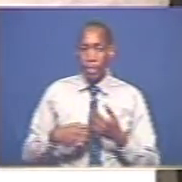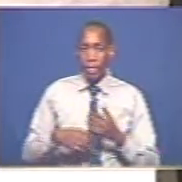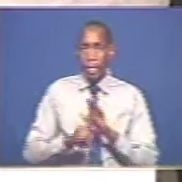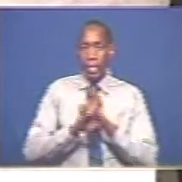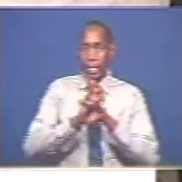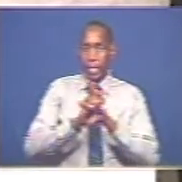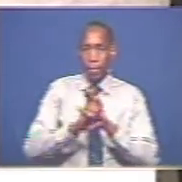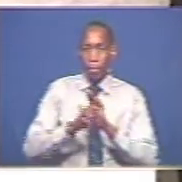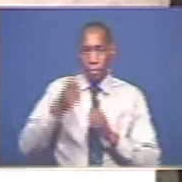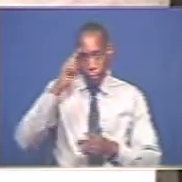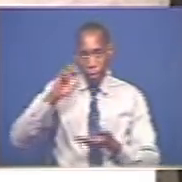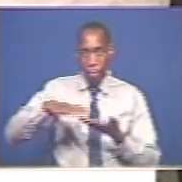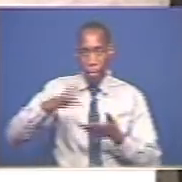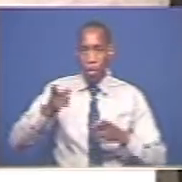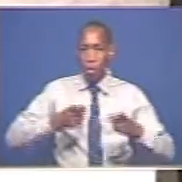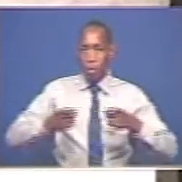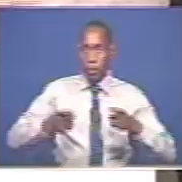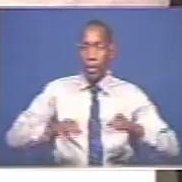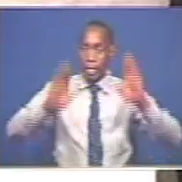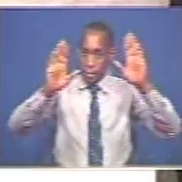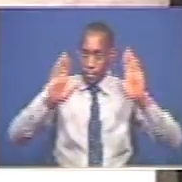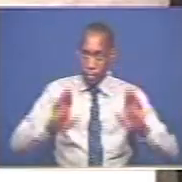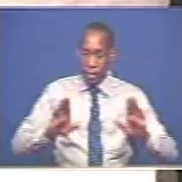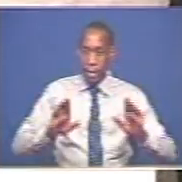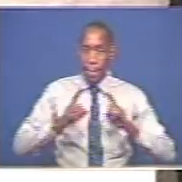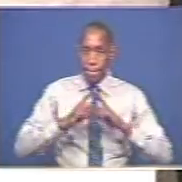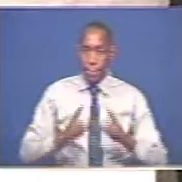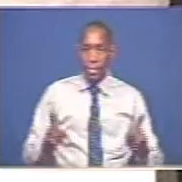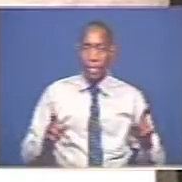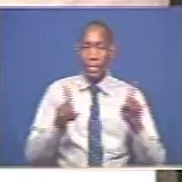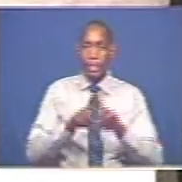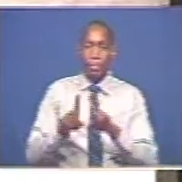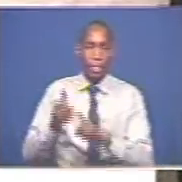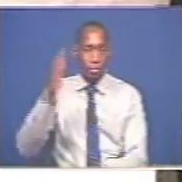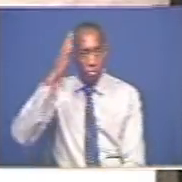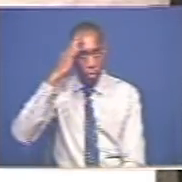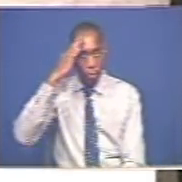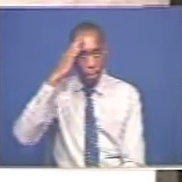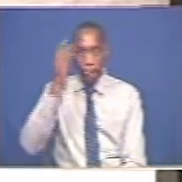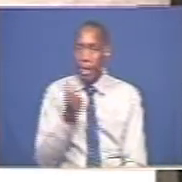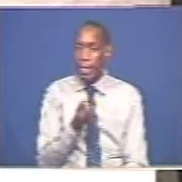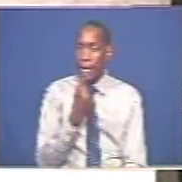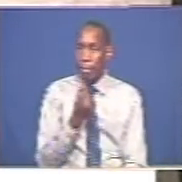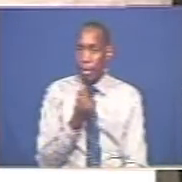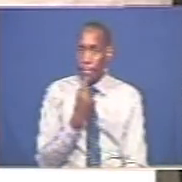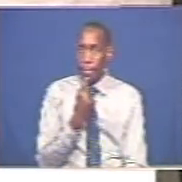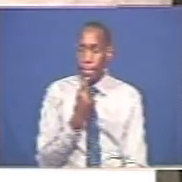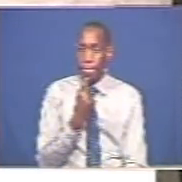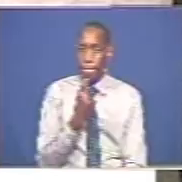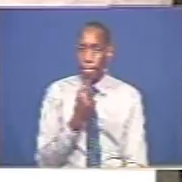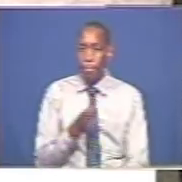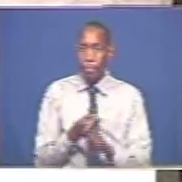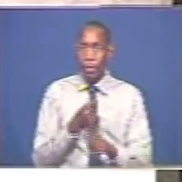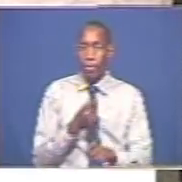management is very, very important. Mm-hmm. Yeah, but otherwise, we also recognize that medication, that is from